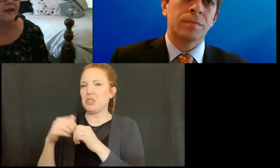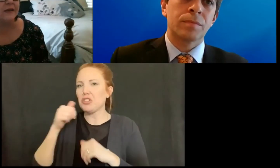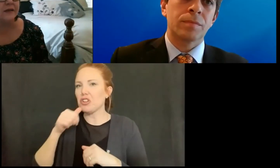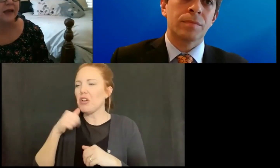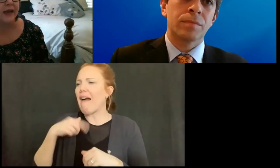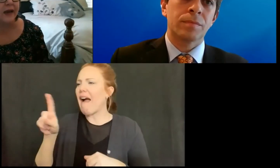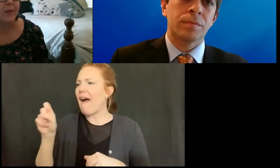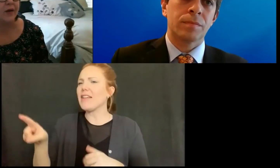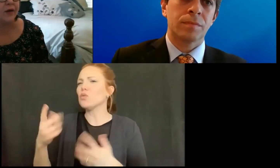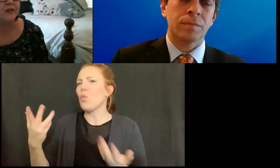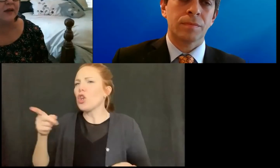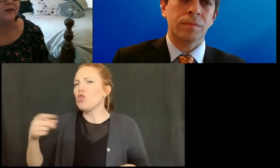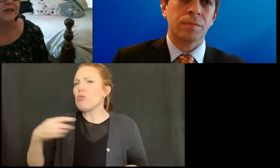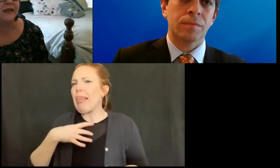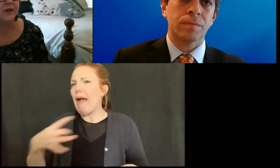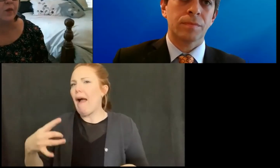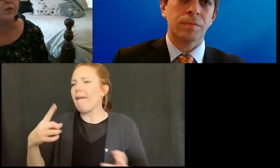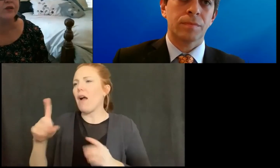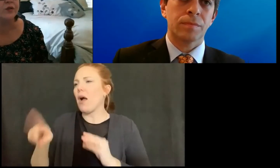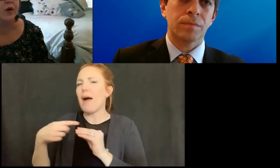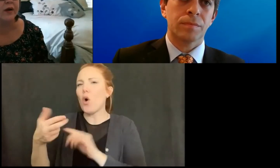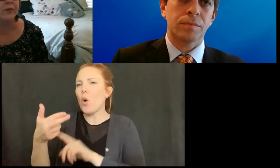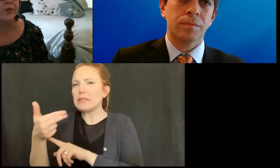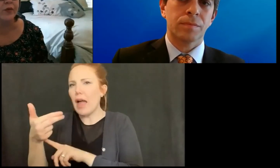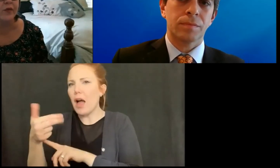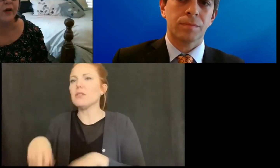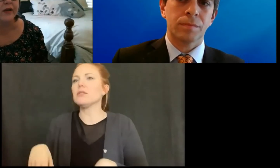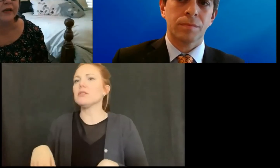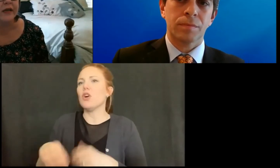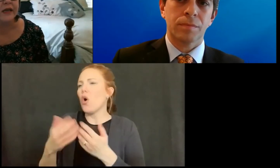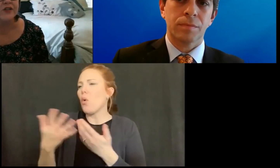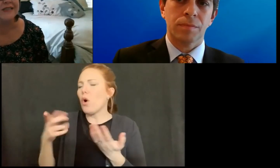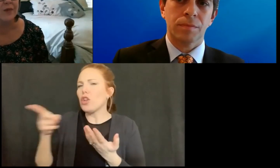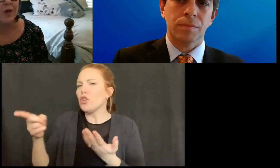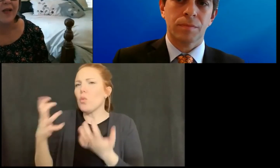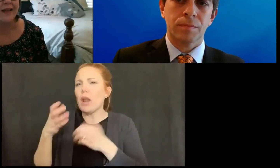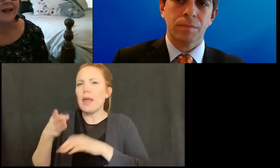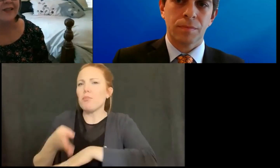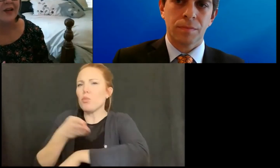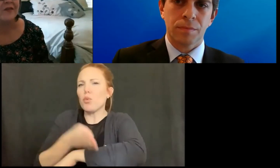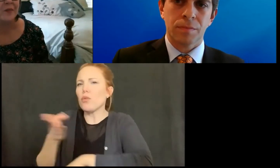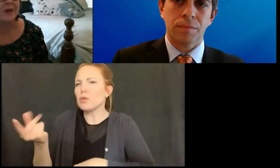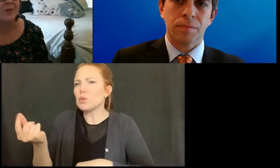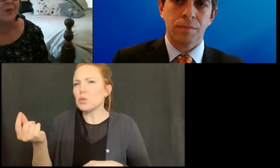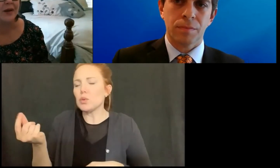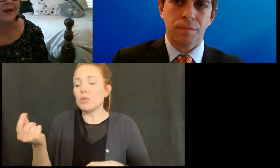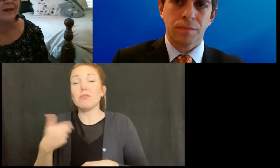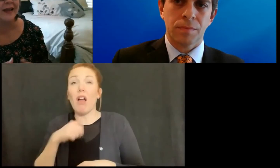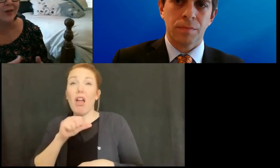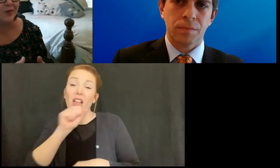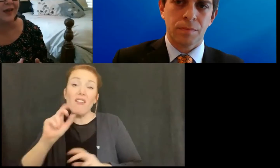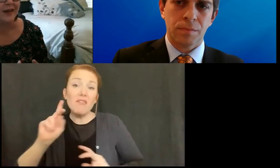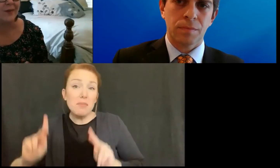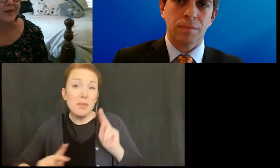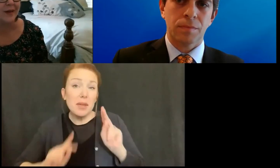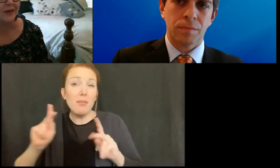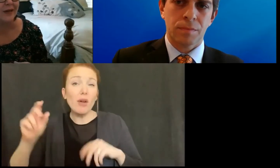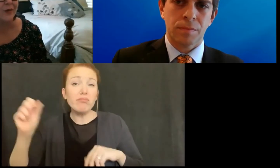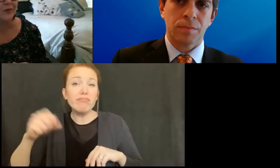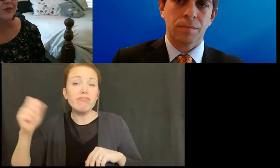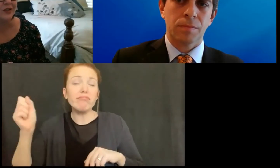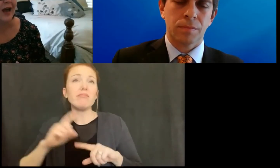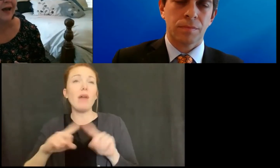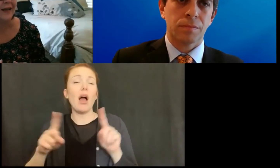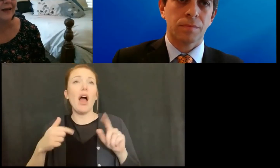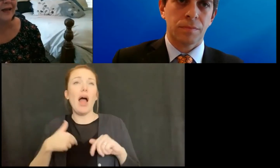like about hotels? And then what would you want to improve on? She said, well, I love people, but like you said, I'm a